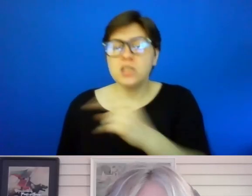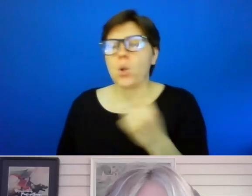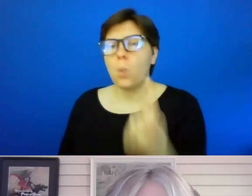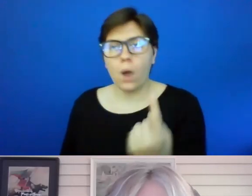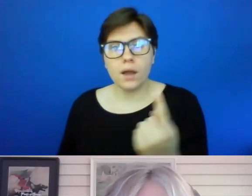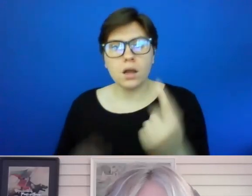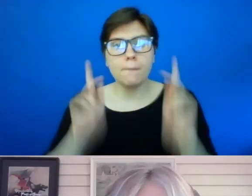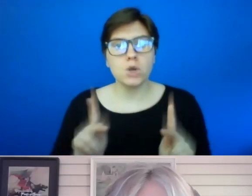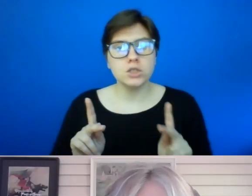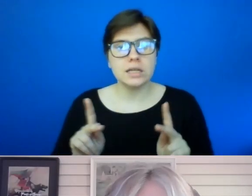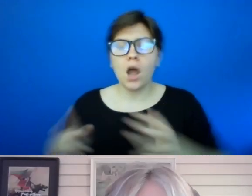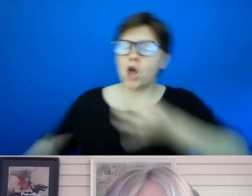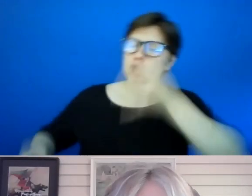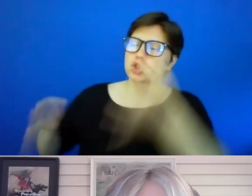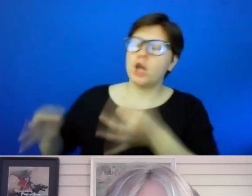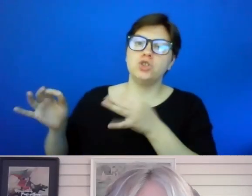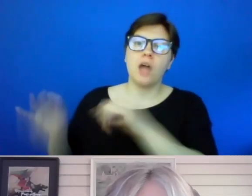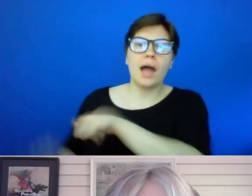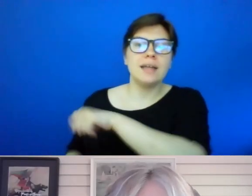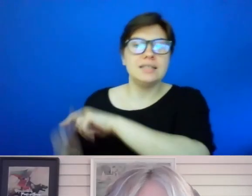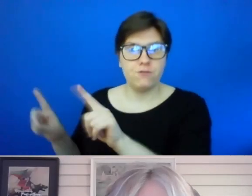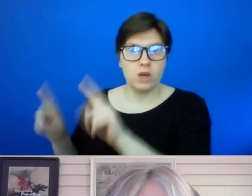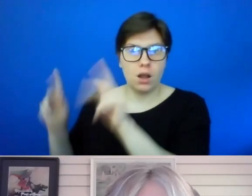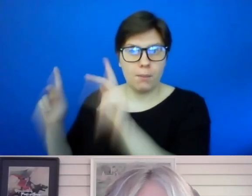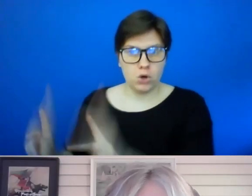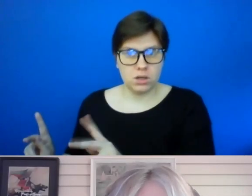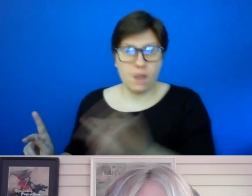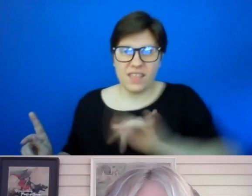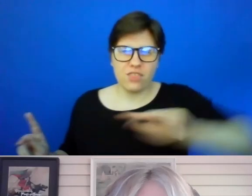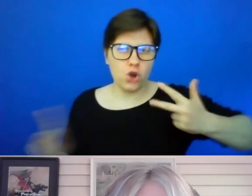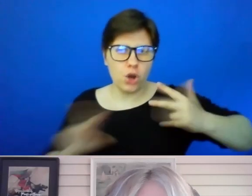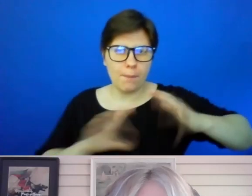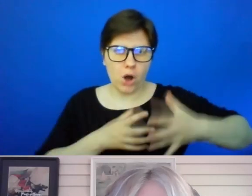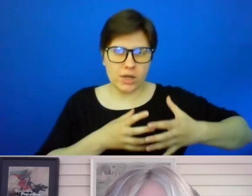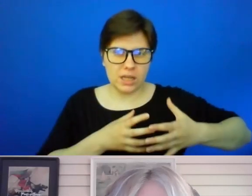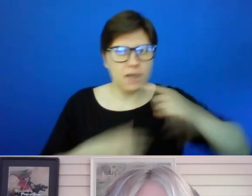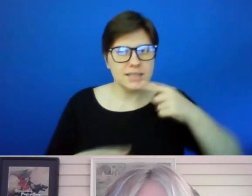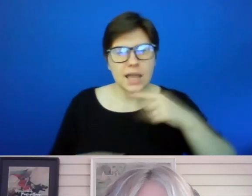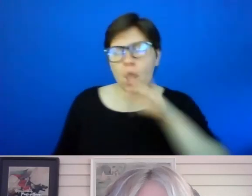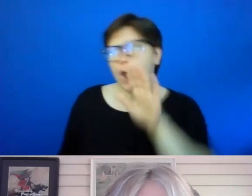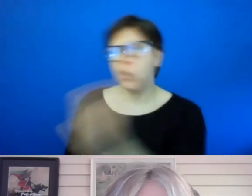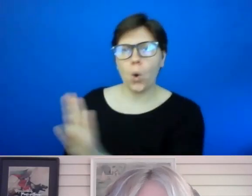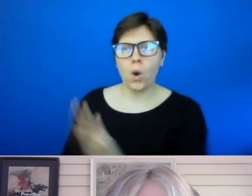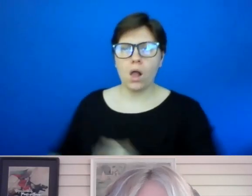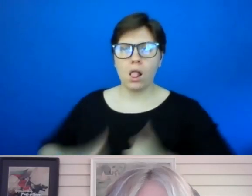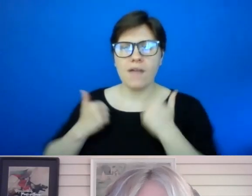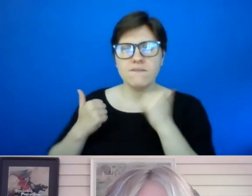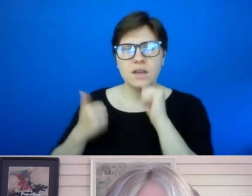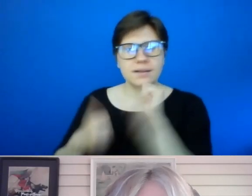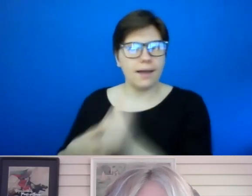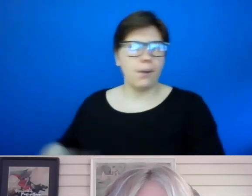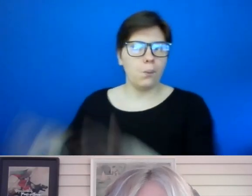life judgment about a different person. It's a third party saying that your life isn't worth